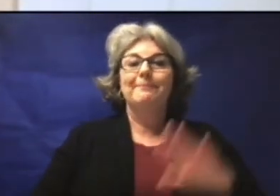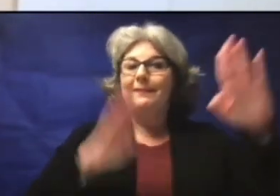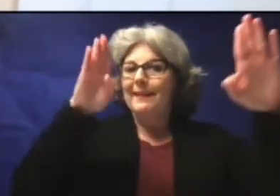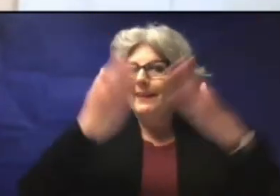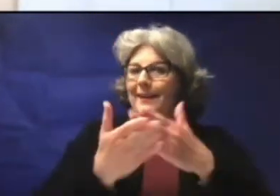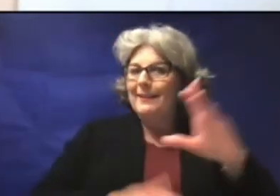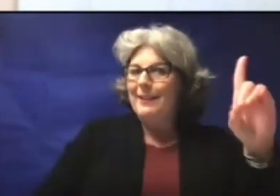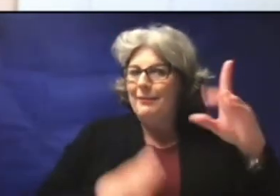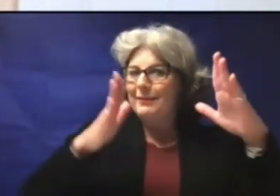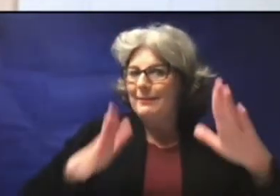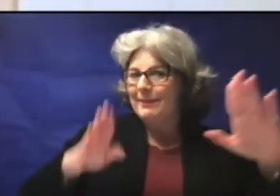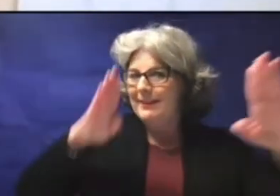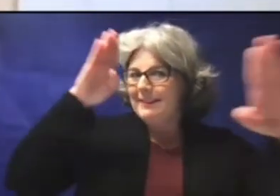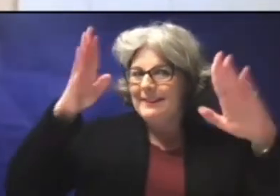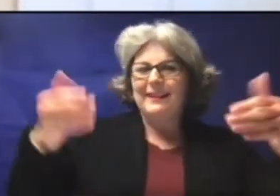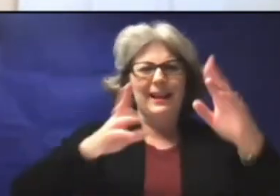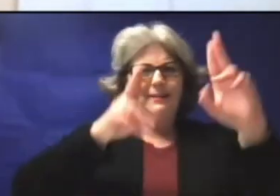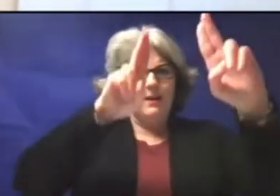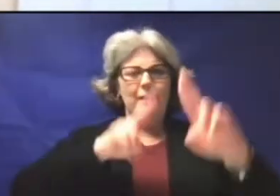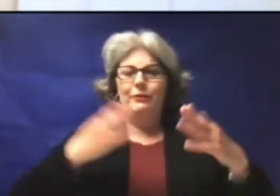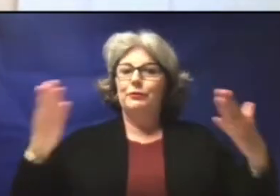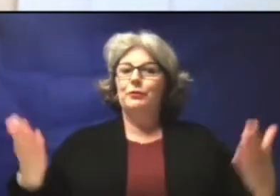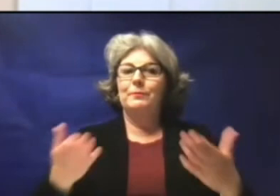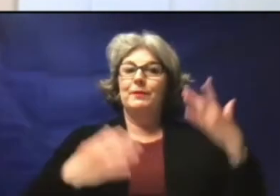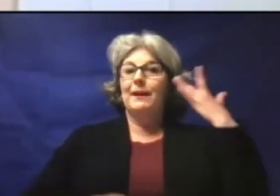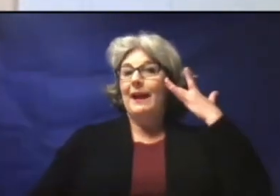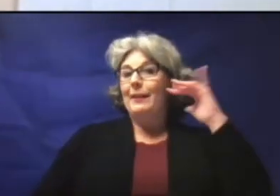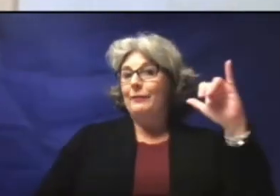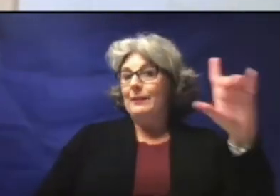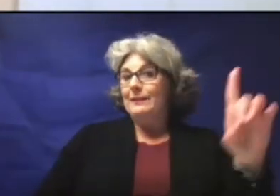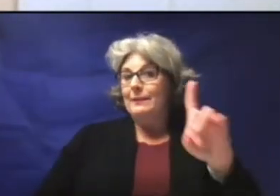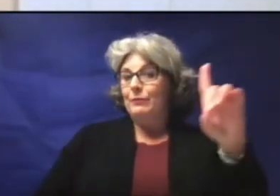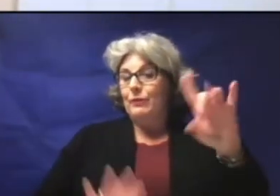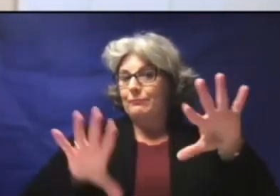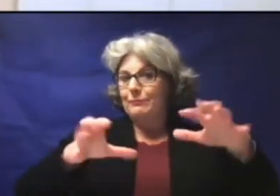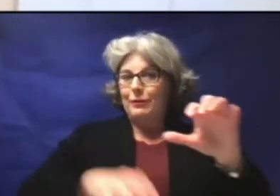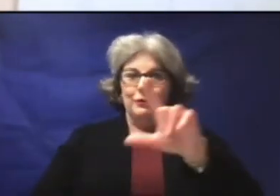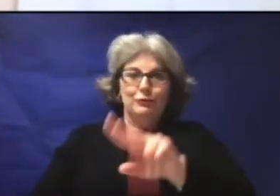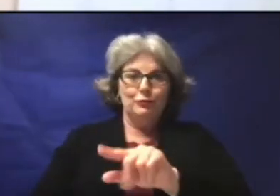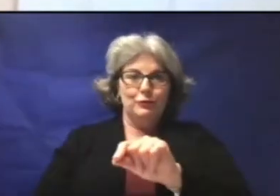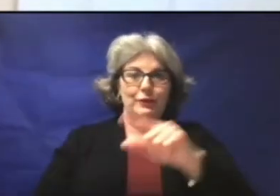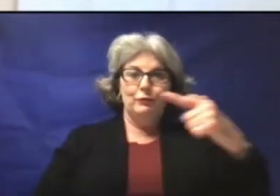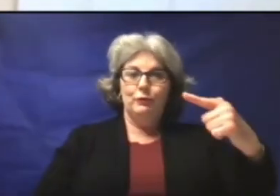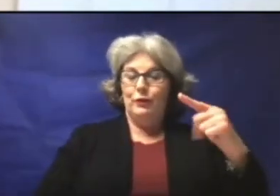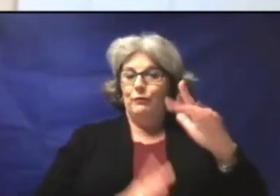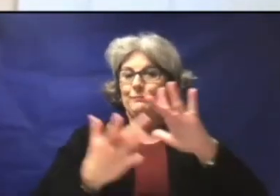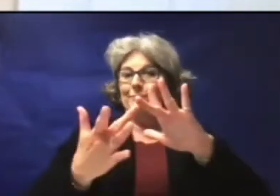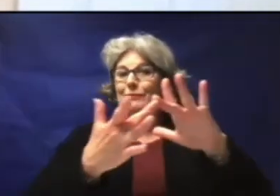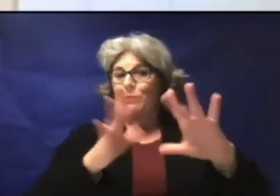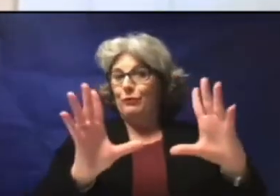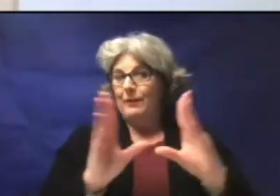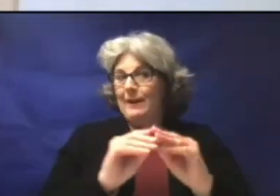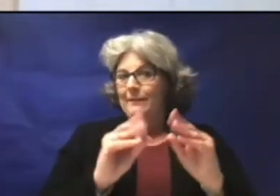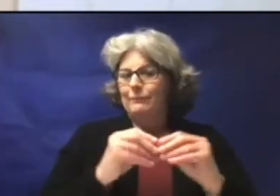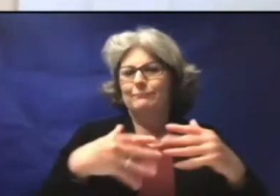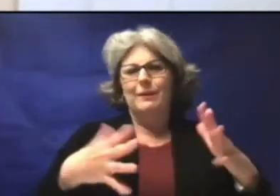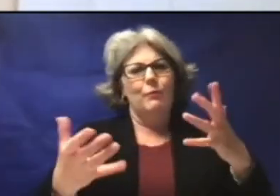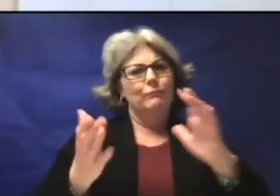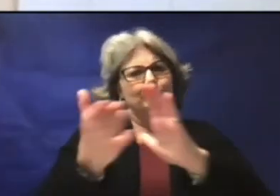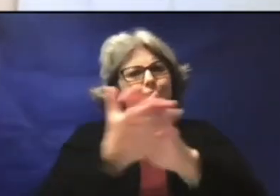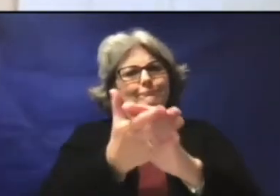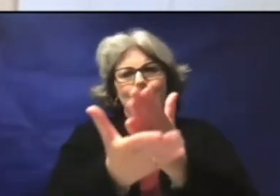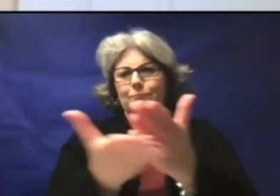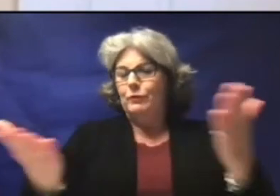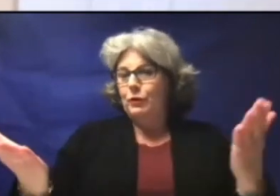Hello, Democrats. I'm honored to be here at the California Democratic Party's 2021 virtual convention. I want to